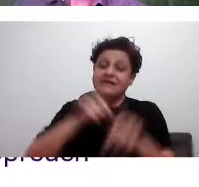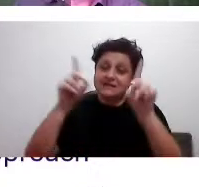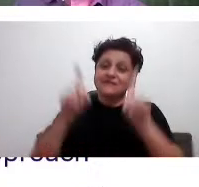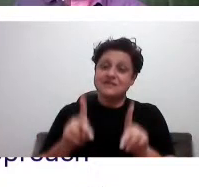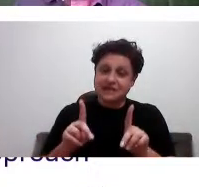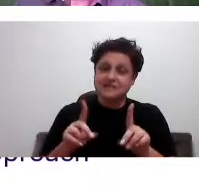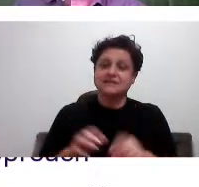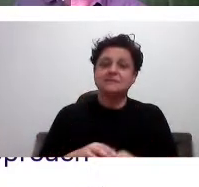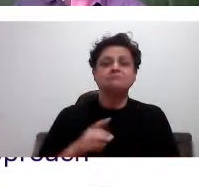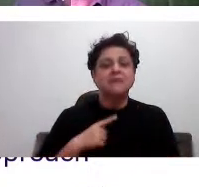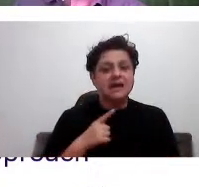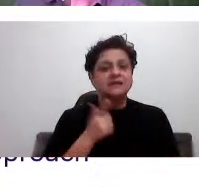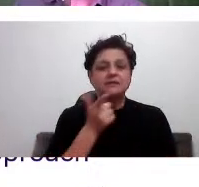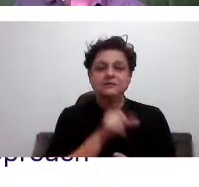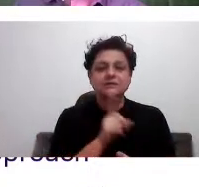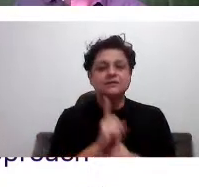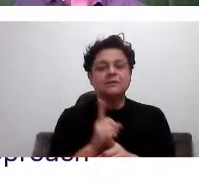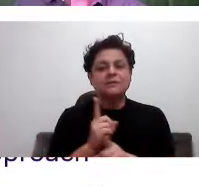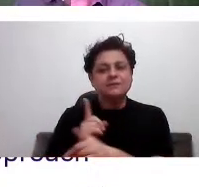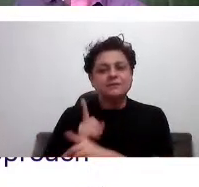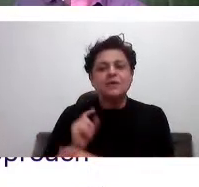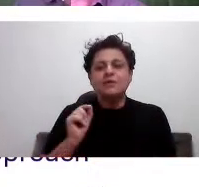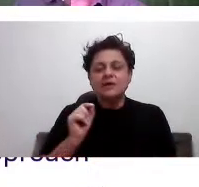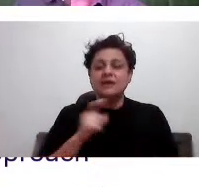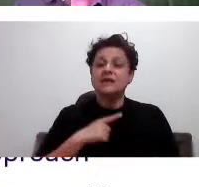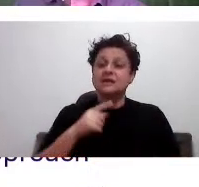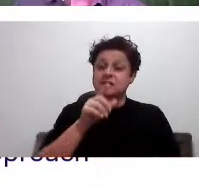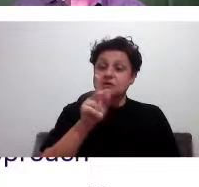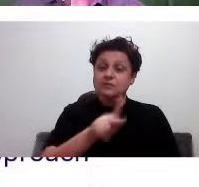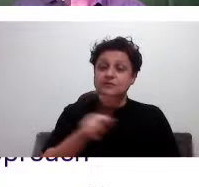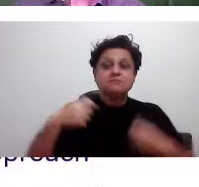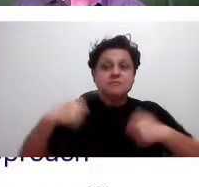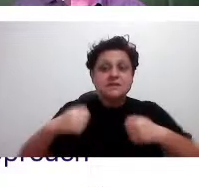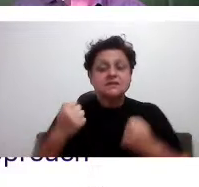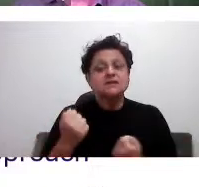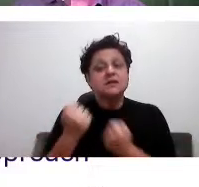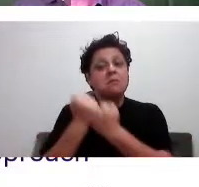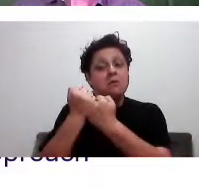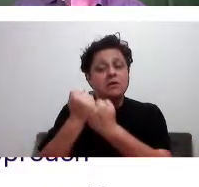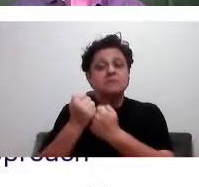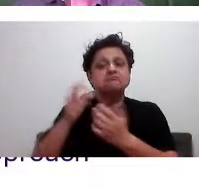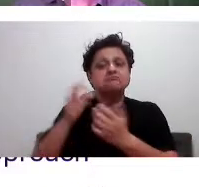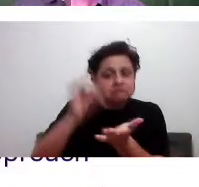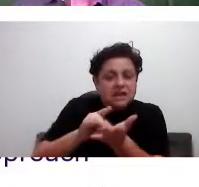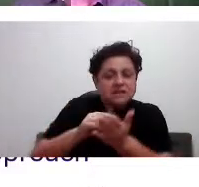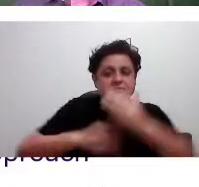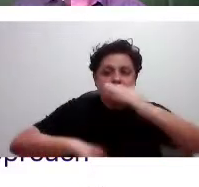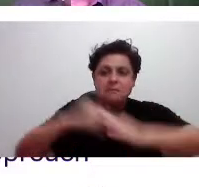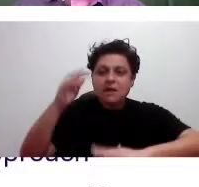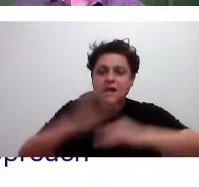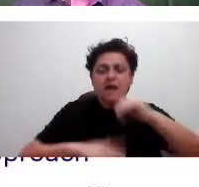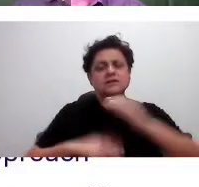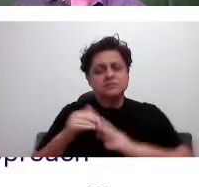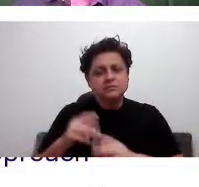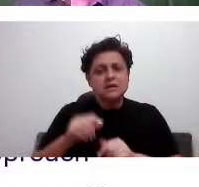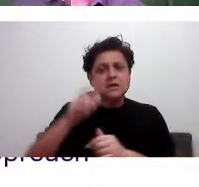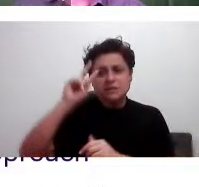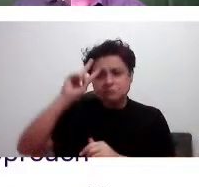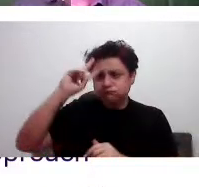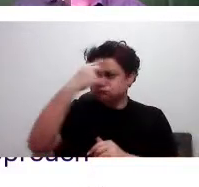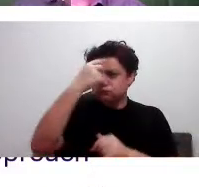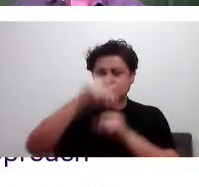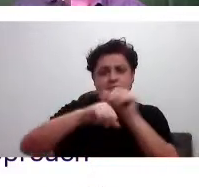concrete, practical support, as well as change in mindset and approach. Many of the